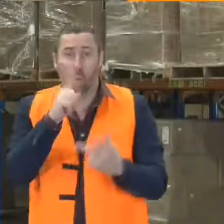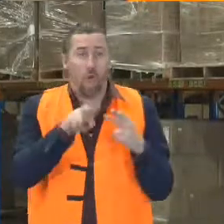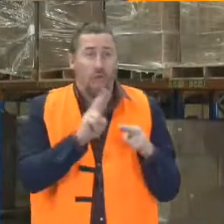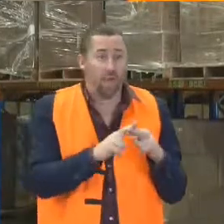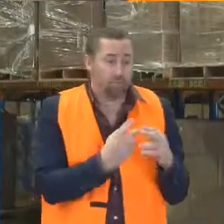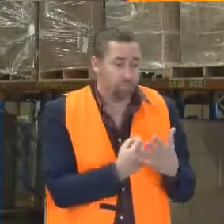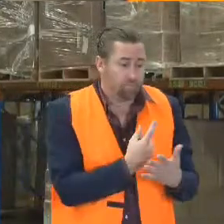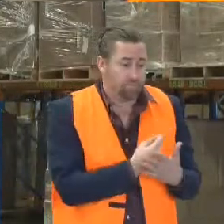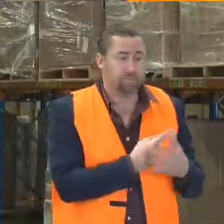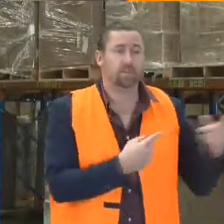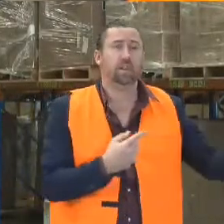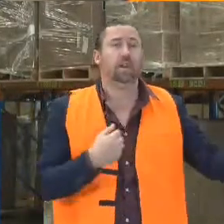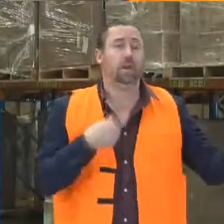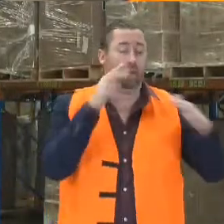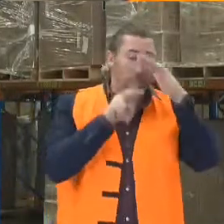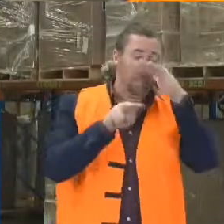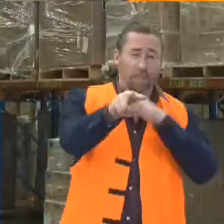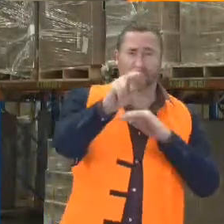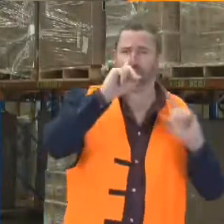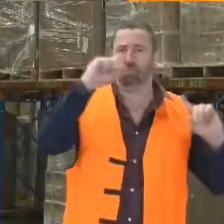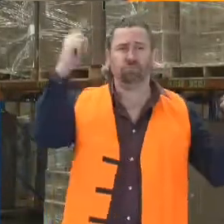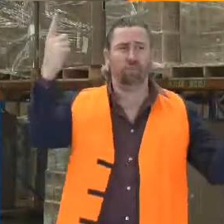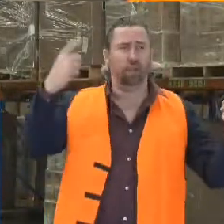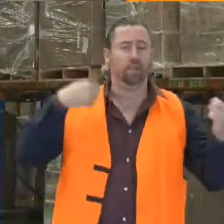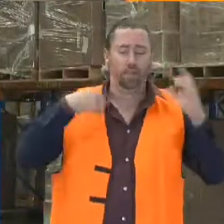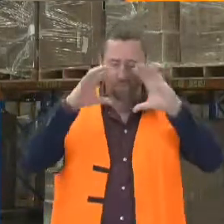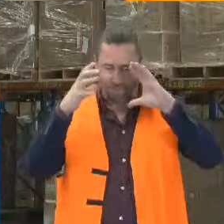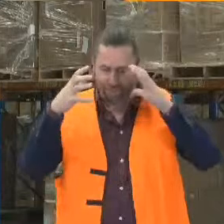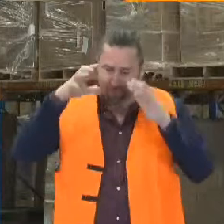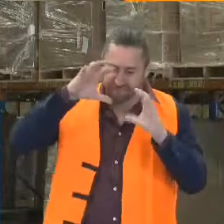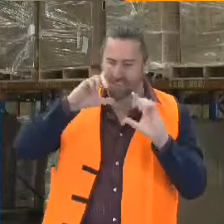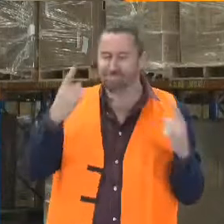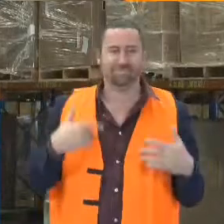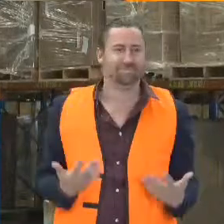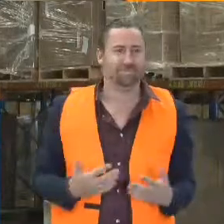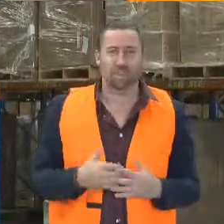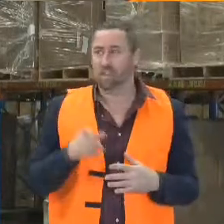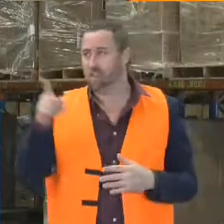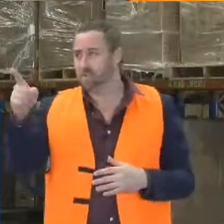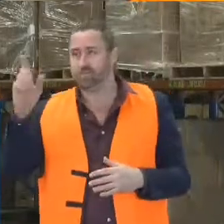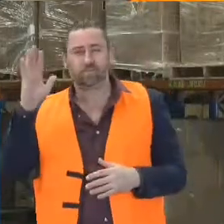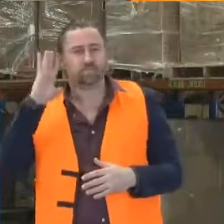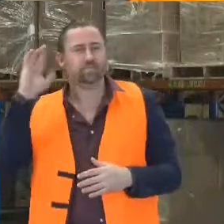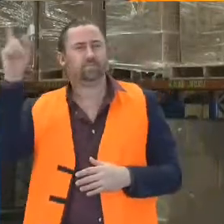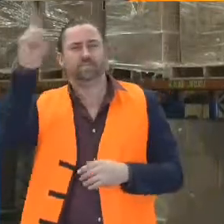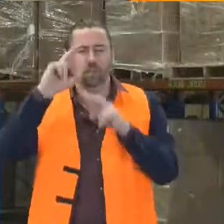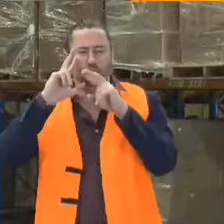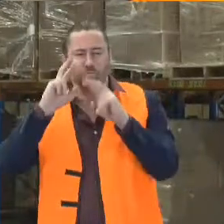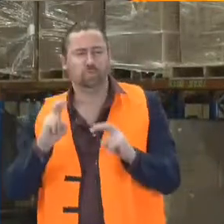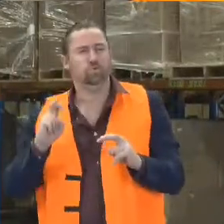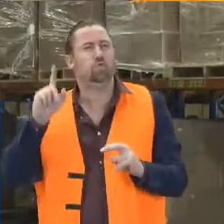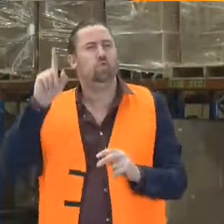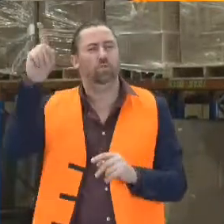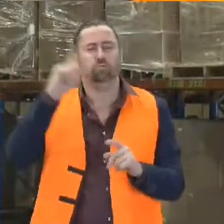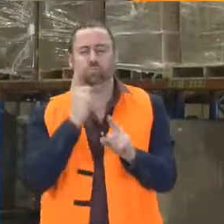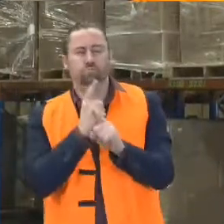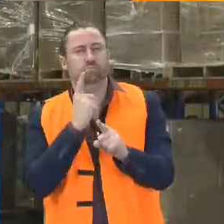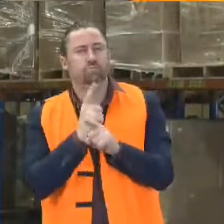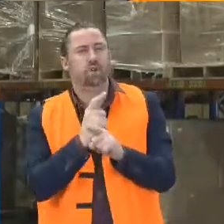I don't have a crystal ball. I mean, you've listened to people from the Doherty Institute say they work in a 2-week